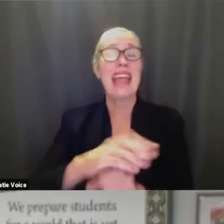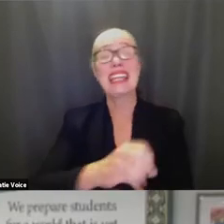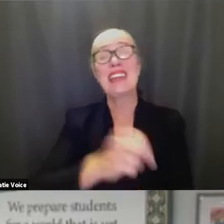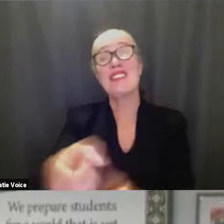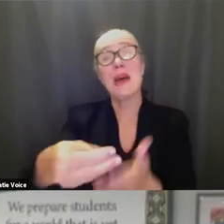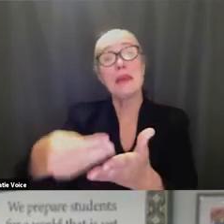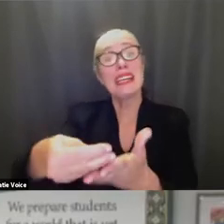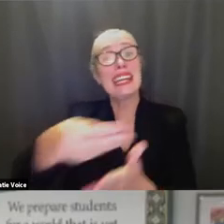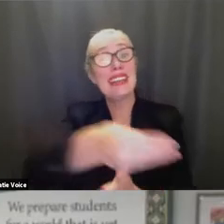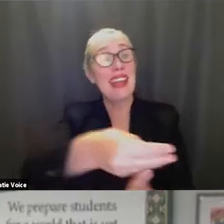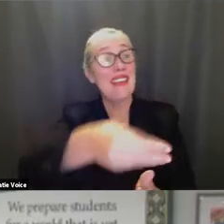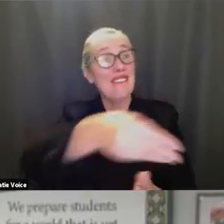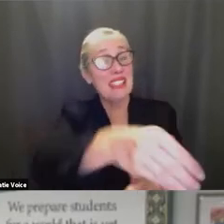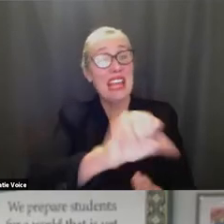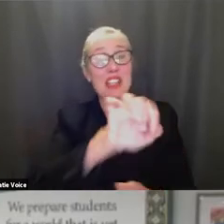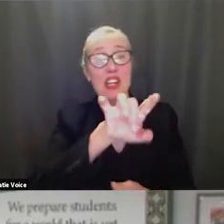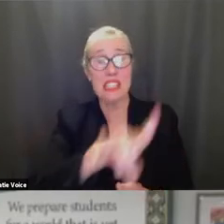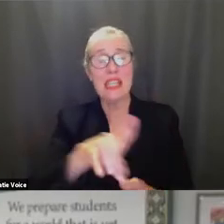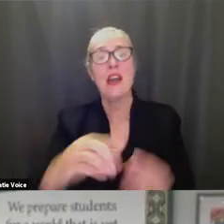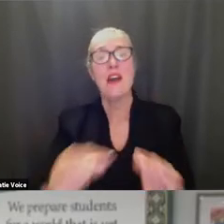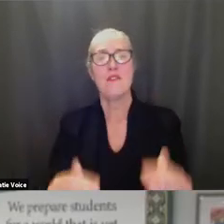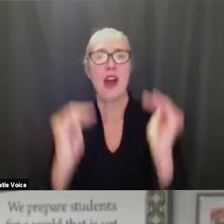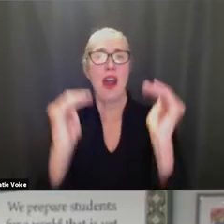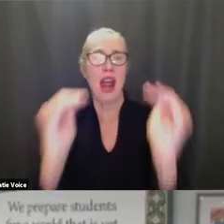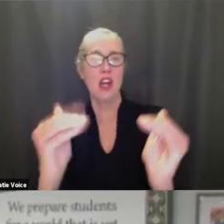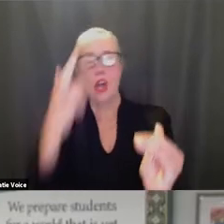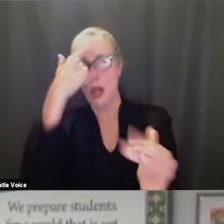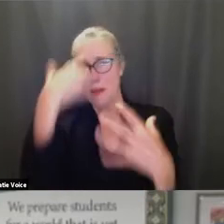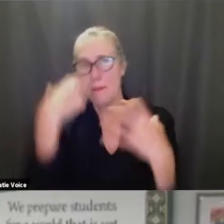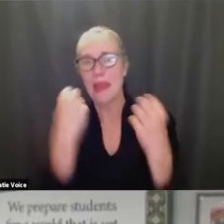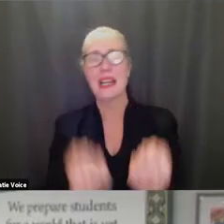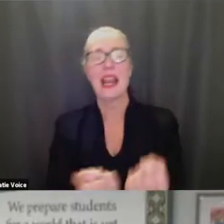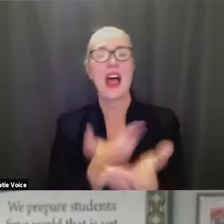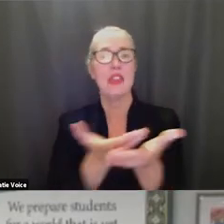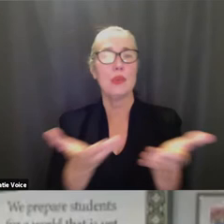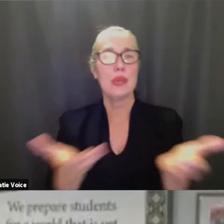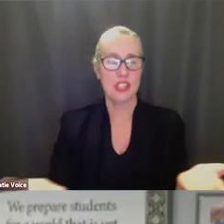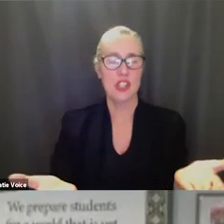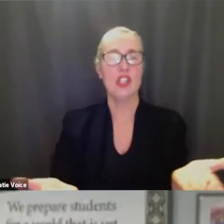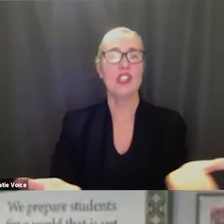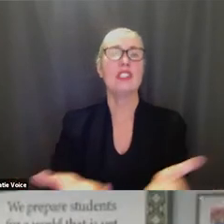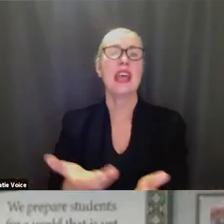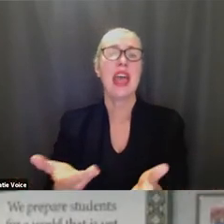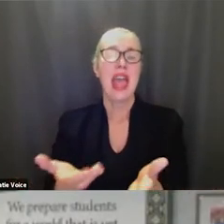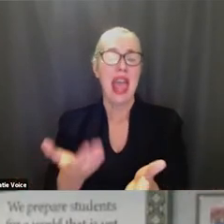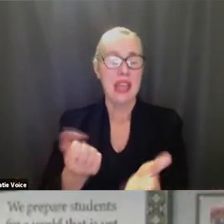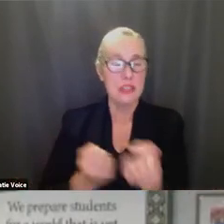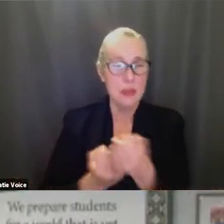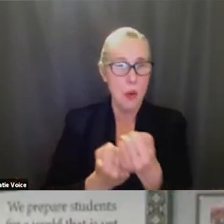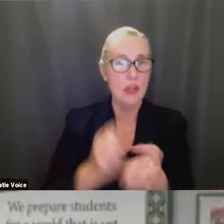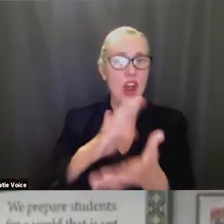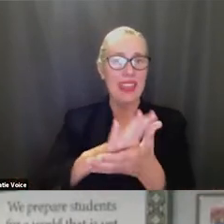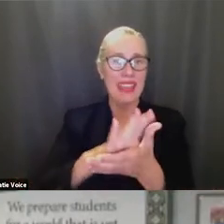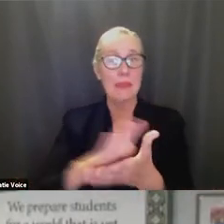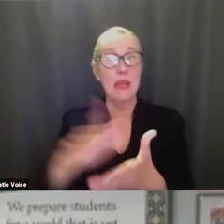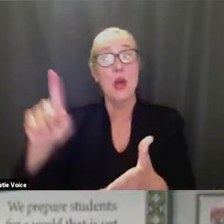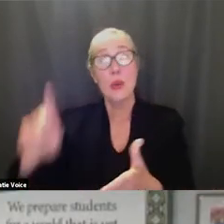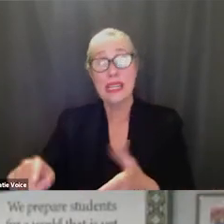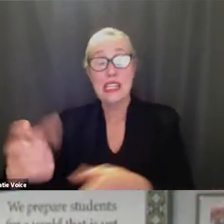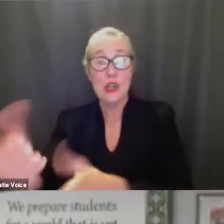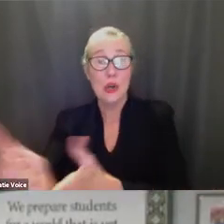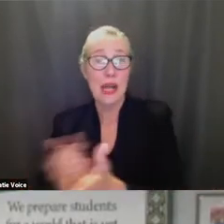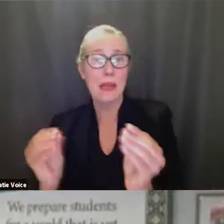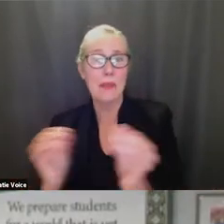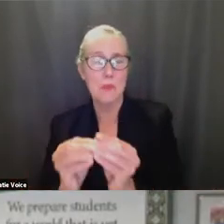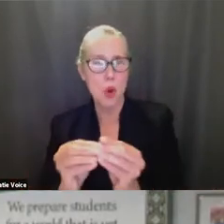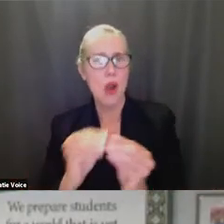invested in the srd toward higher quality mental health resources and professionals on our school campus in addition we have worked to collect meaningful and vulnerable